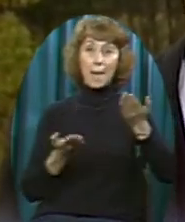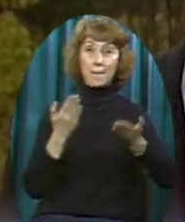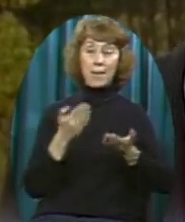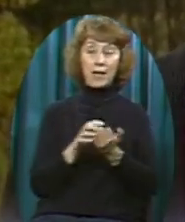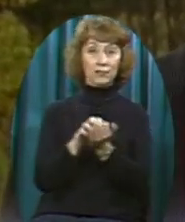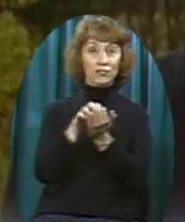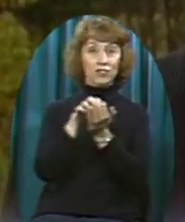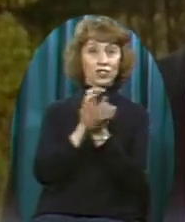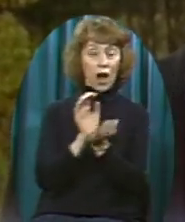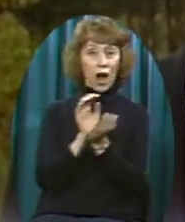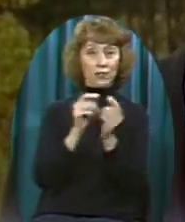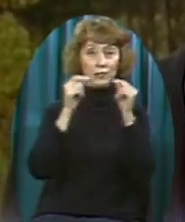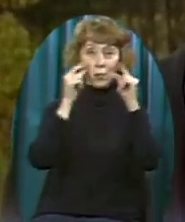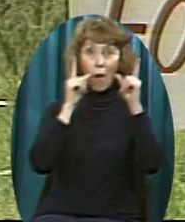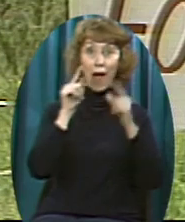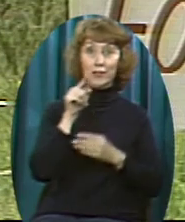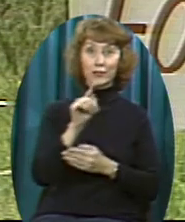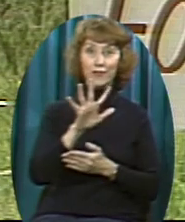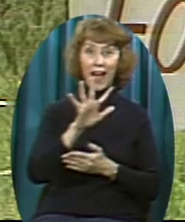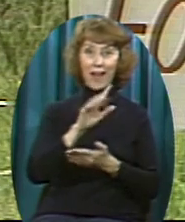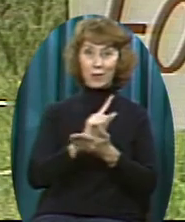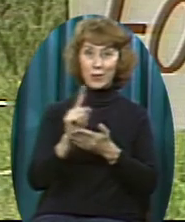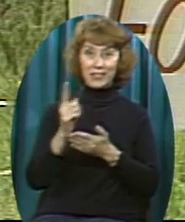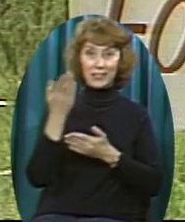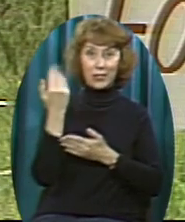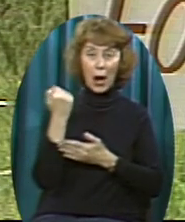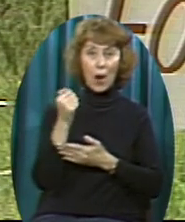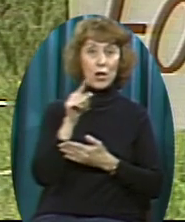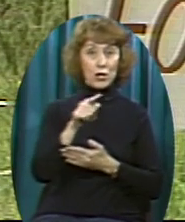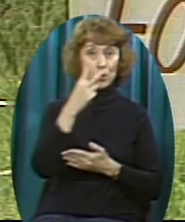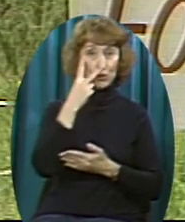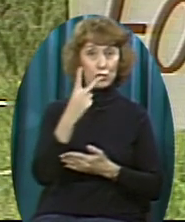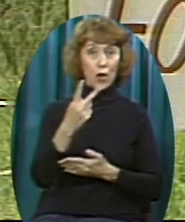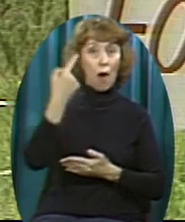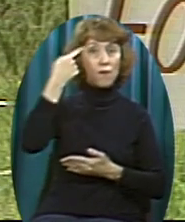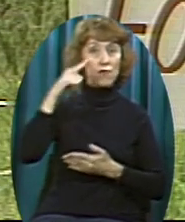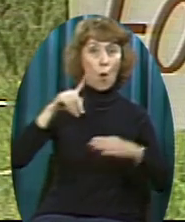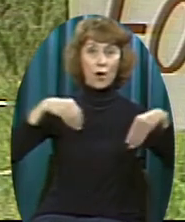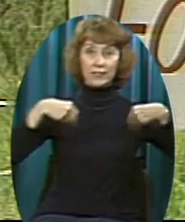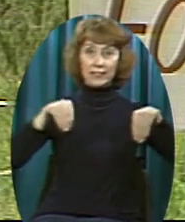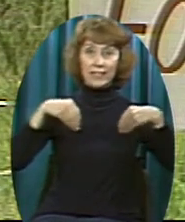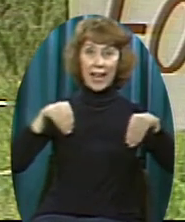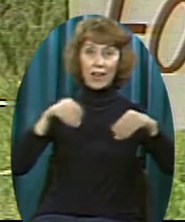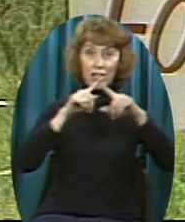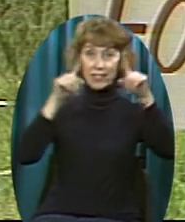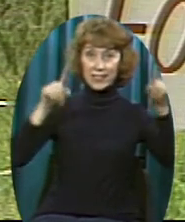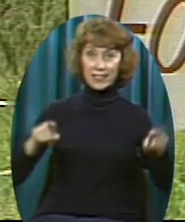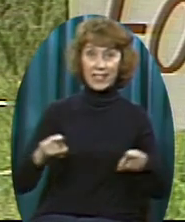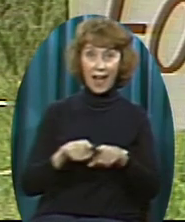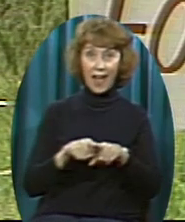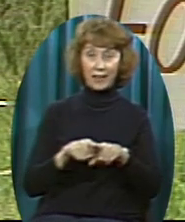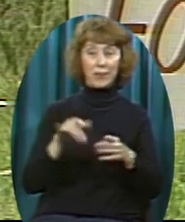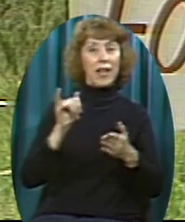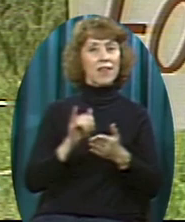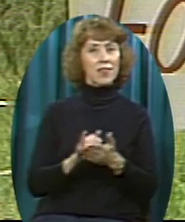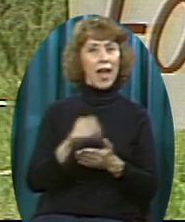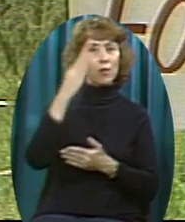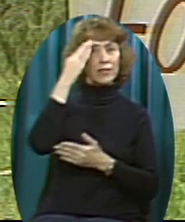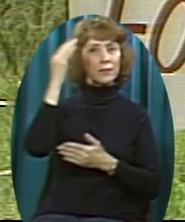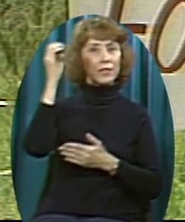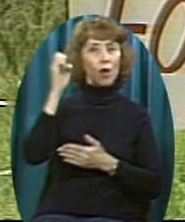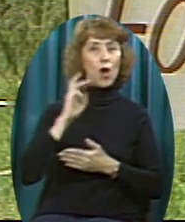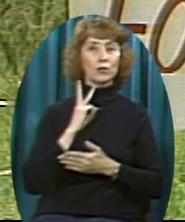you 5 weeks ago. You saw the for sale sign, Liberty Mountain for sale, and that was because